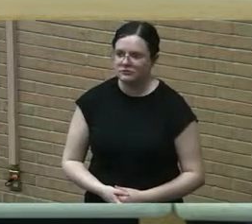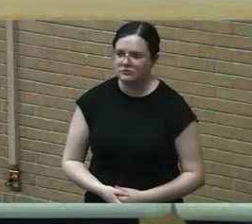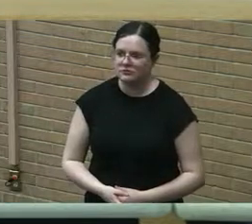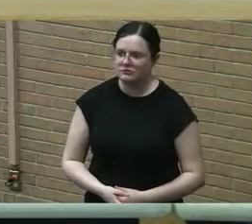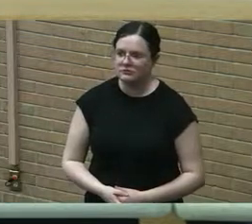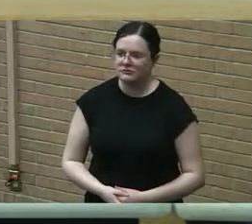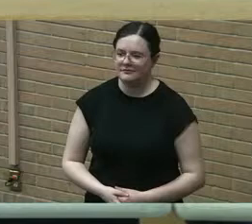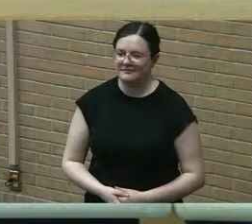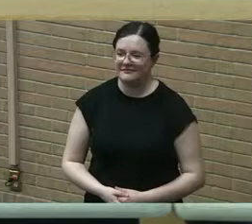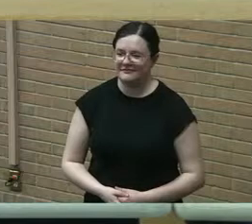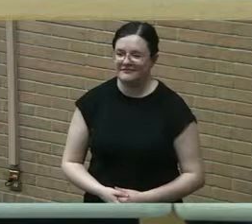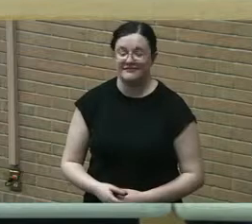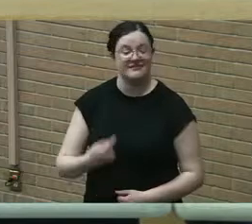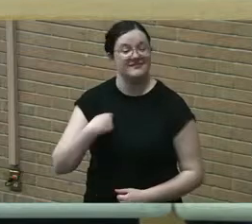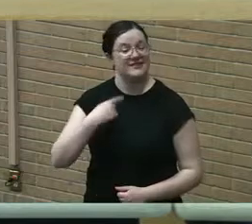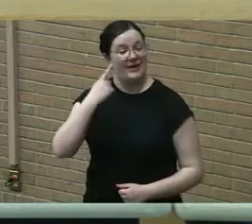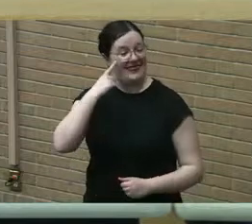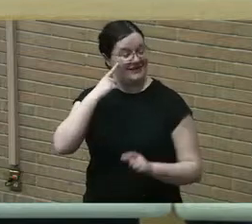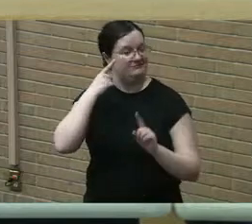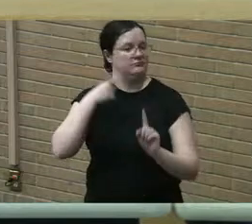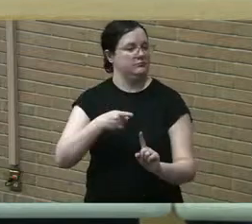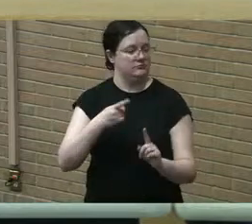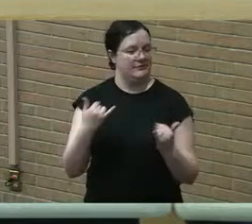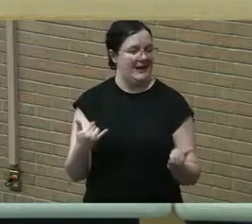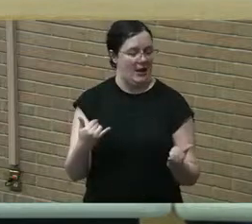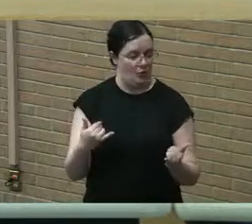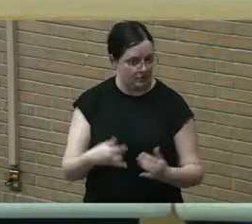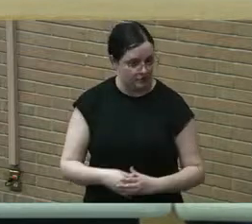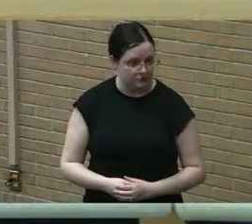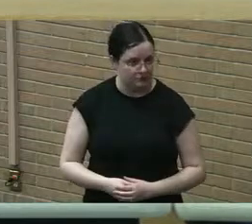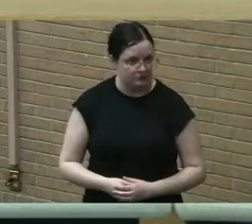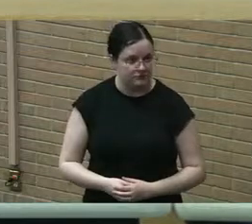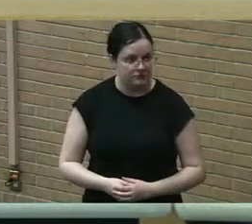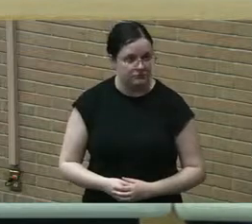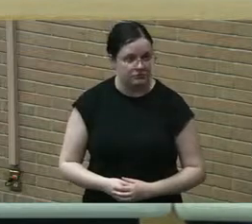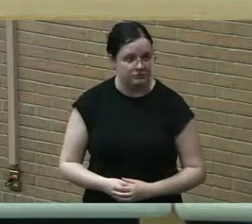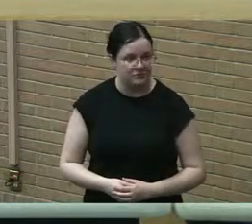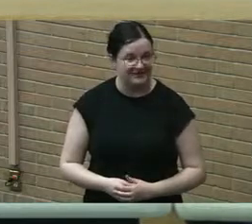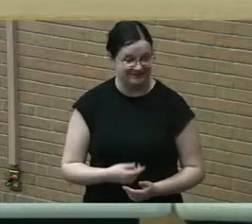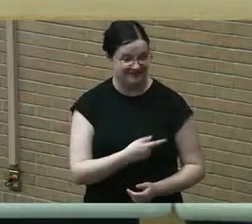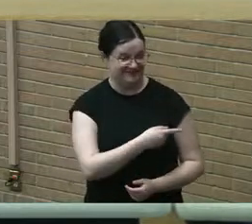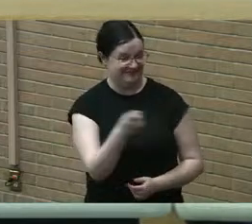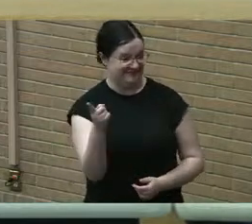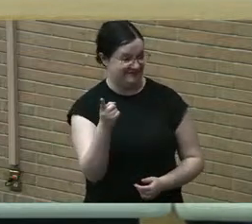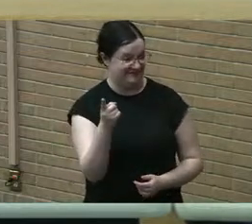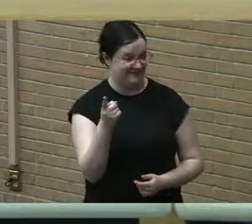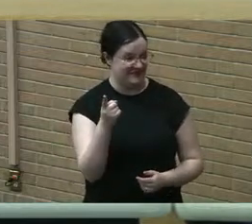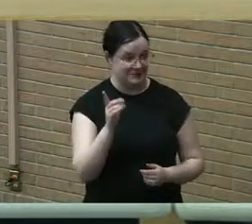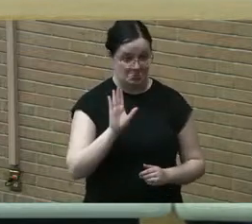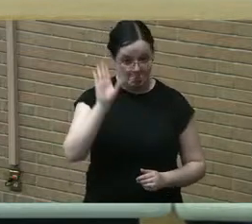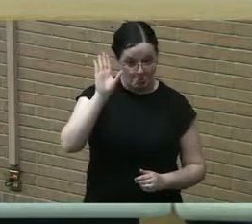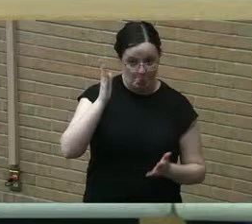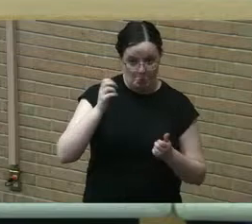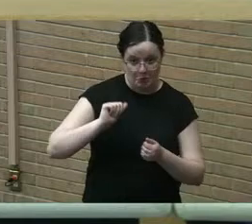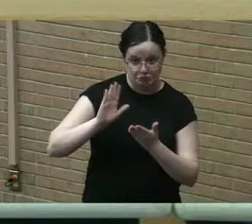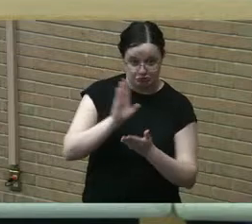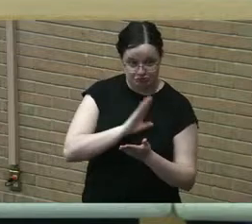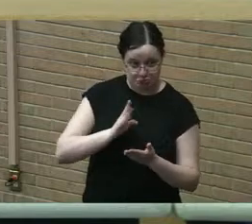What I think I'd like to do is, if there's any, I see no one here that wants to address the board,